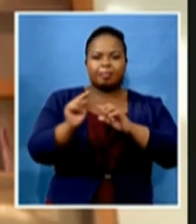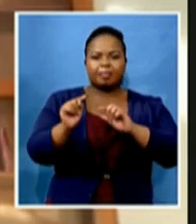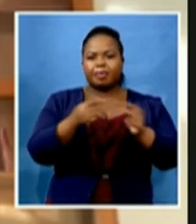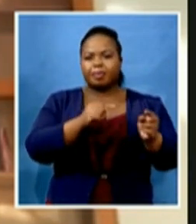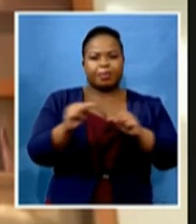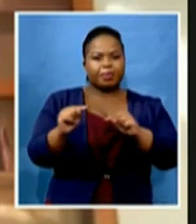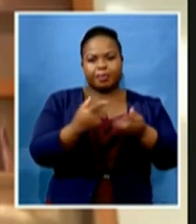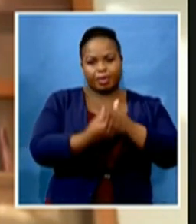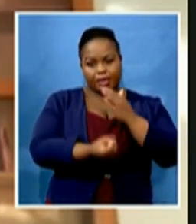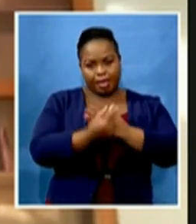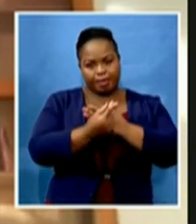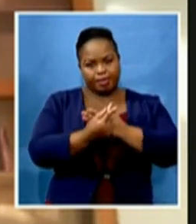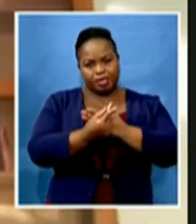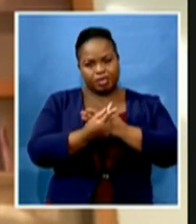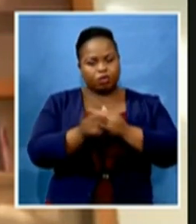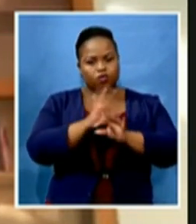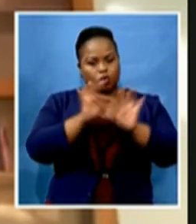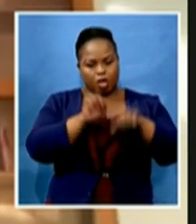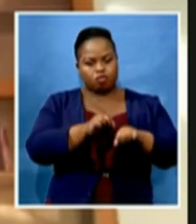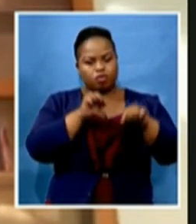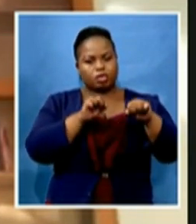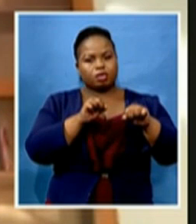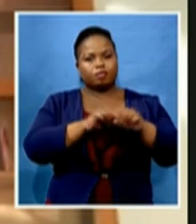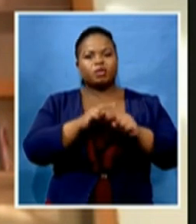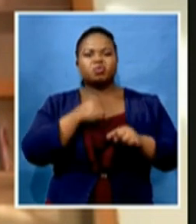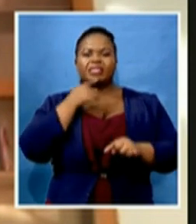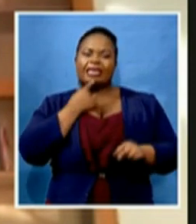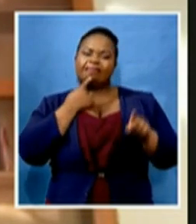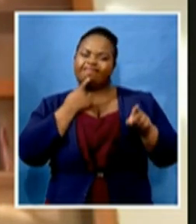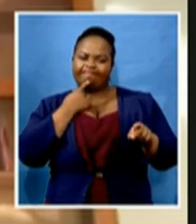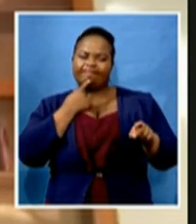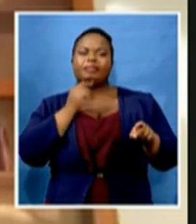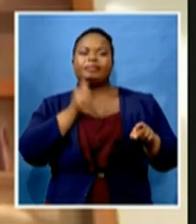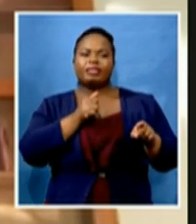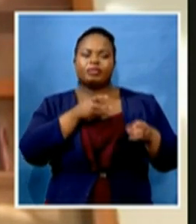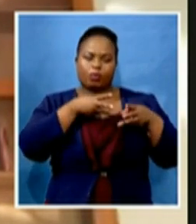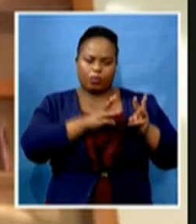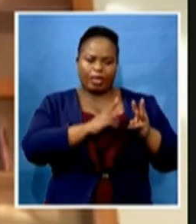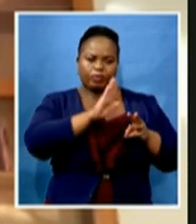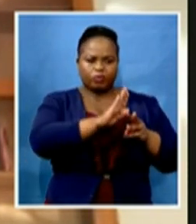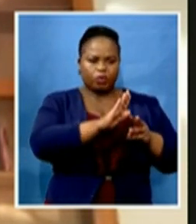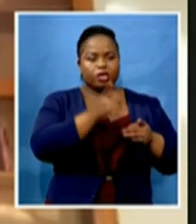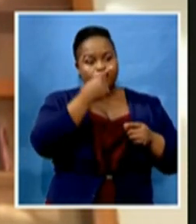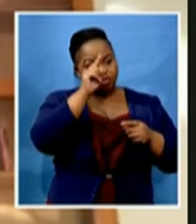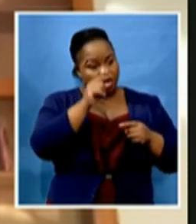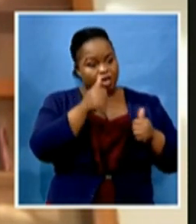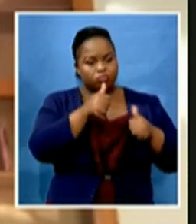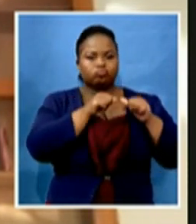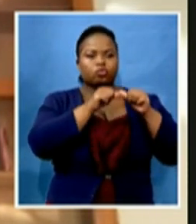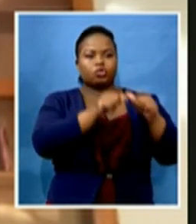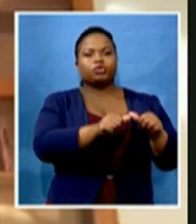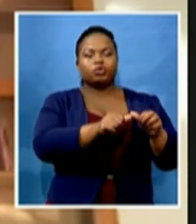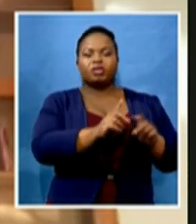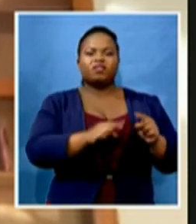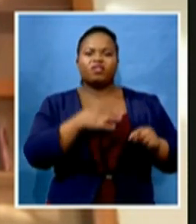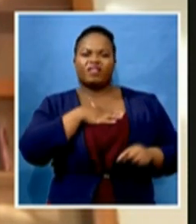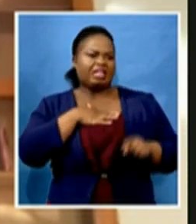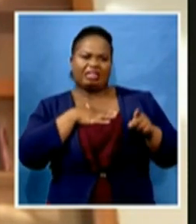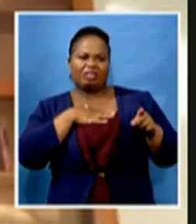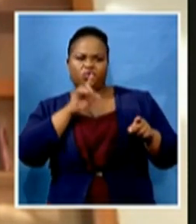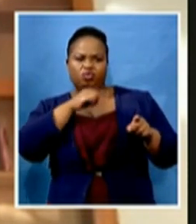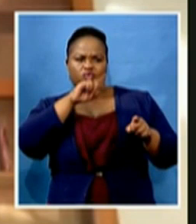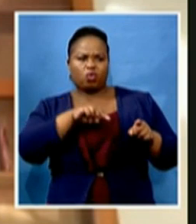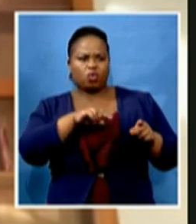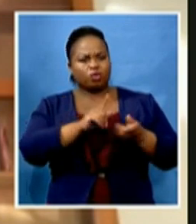on this basis we'll take this route. If we're correct, we'll move on. If we think later on we are not right, we'll change that. And this is really what it's